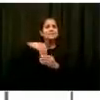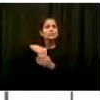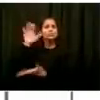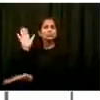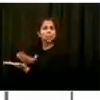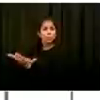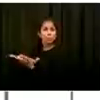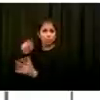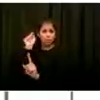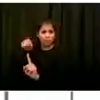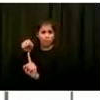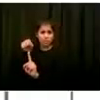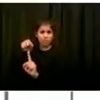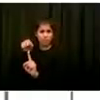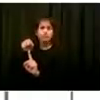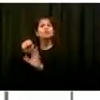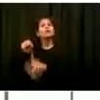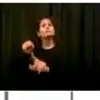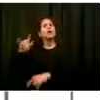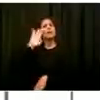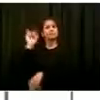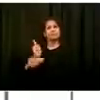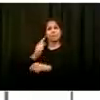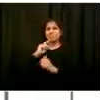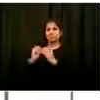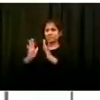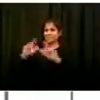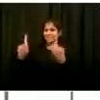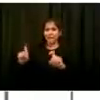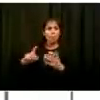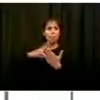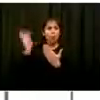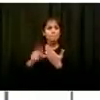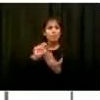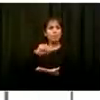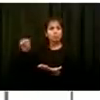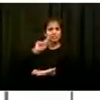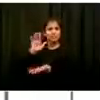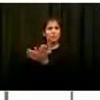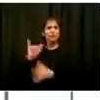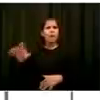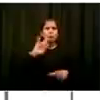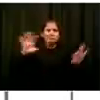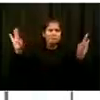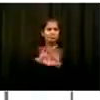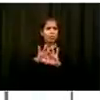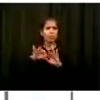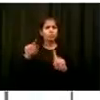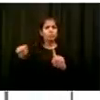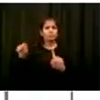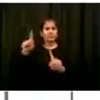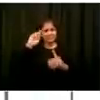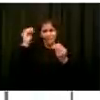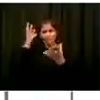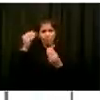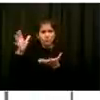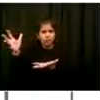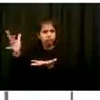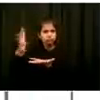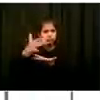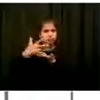us valuable additional information, as Dr. Varma said. The third really important piece is the situation room